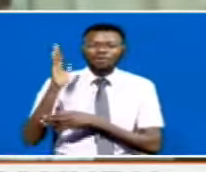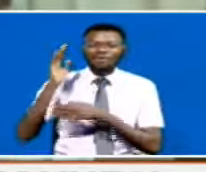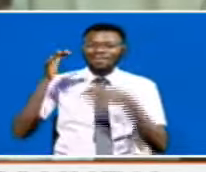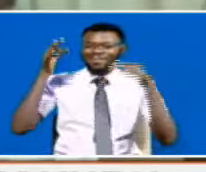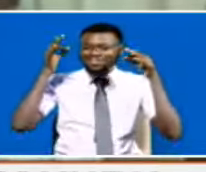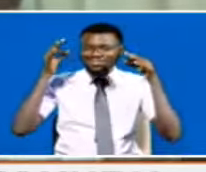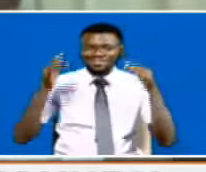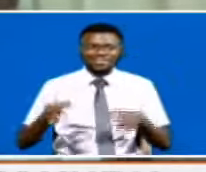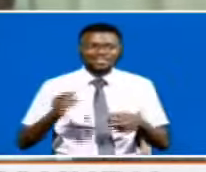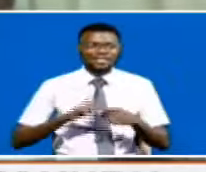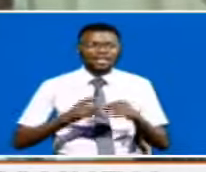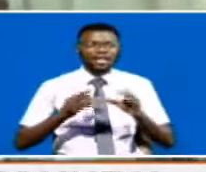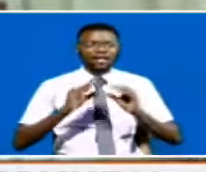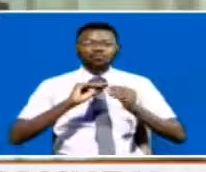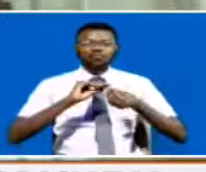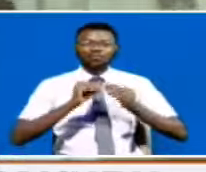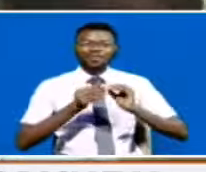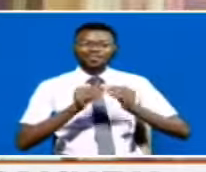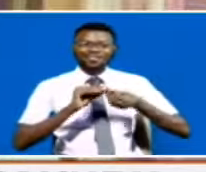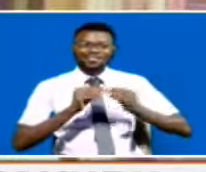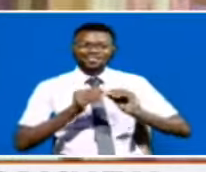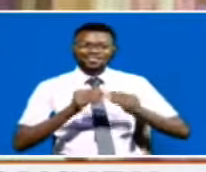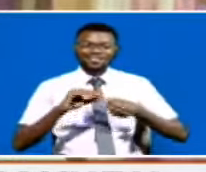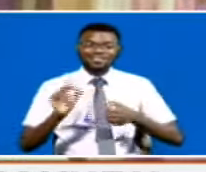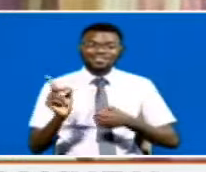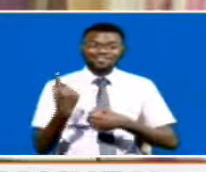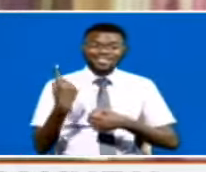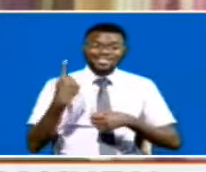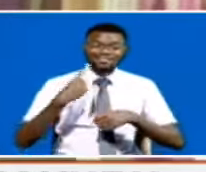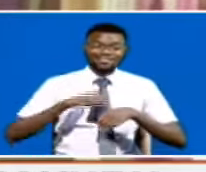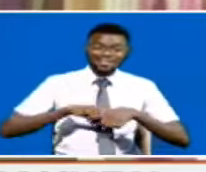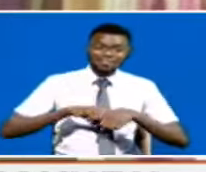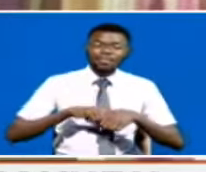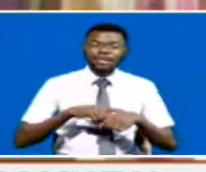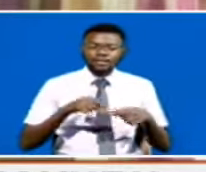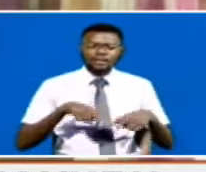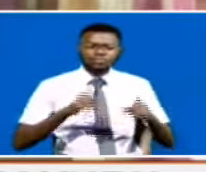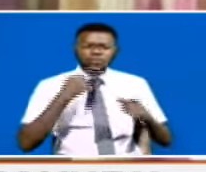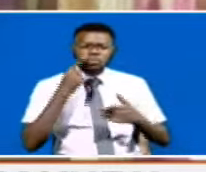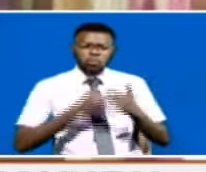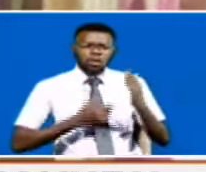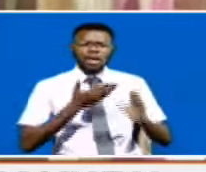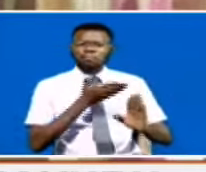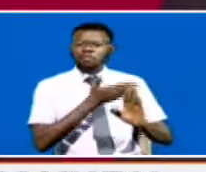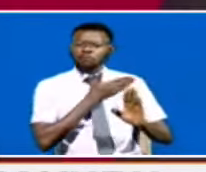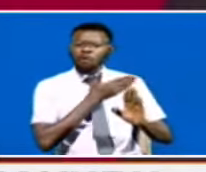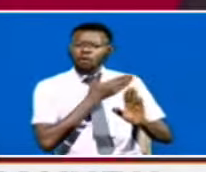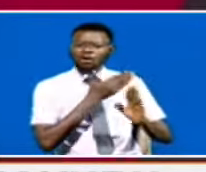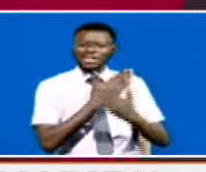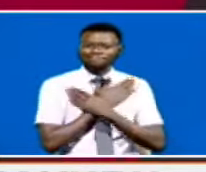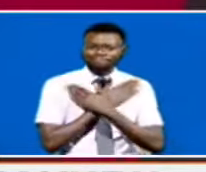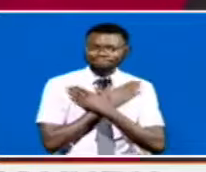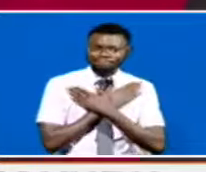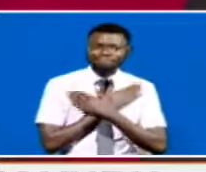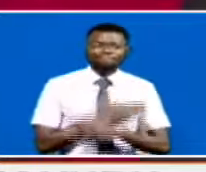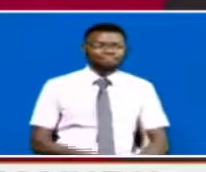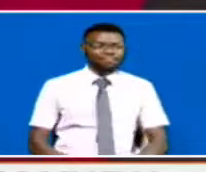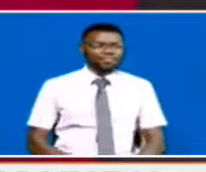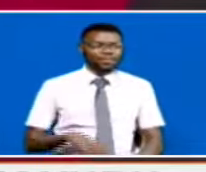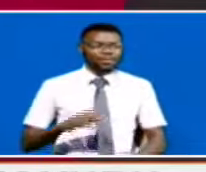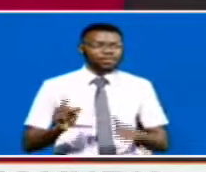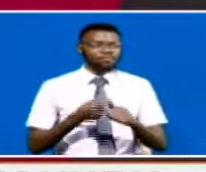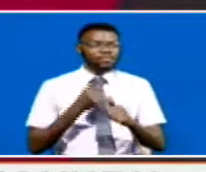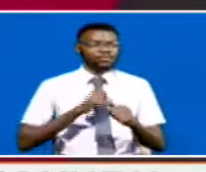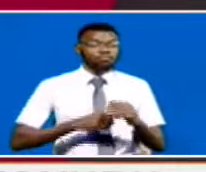After their first kiss, the newlyweds narrated that a mutual friend linked them up. Mara ya kwanza nilishtuka kidogo, wakati